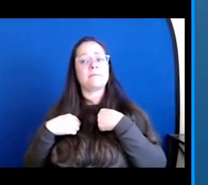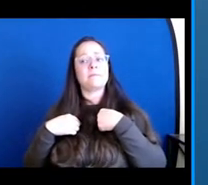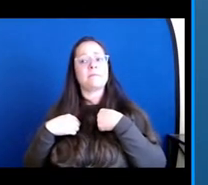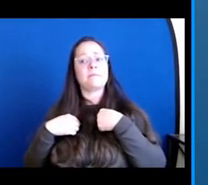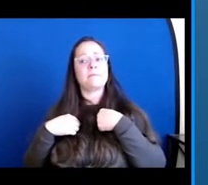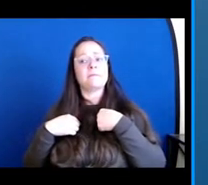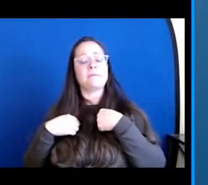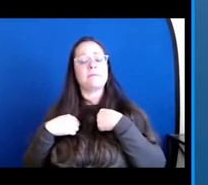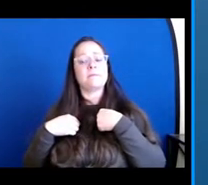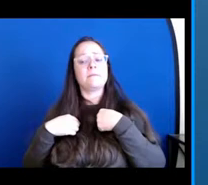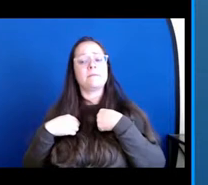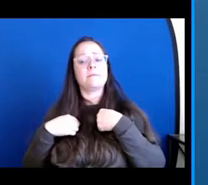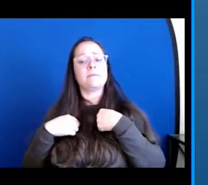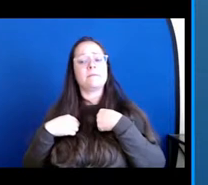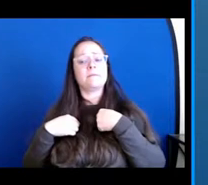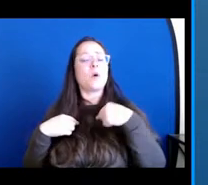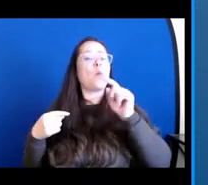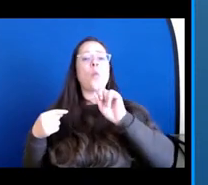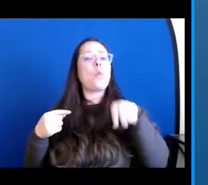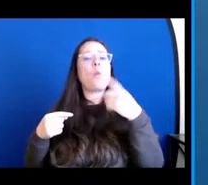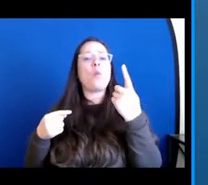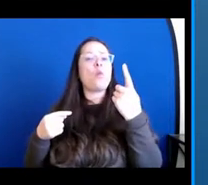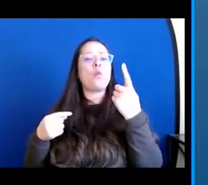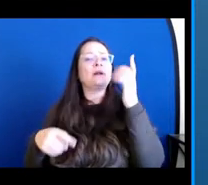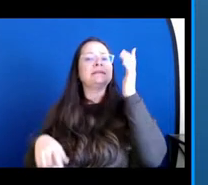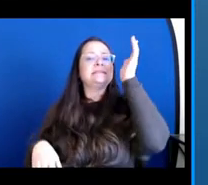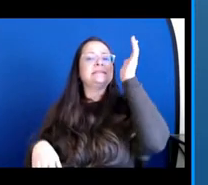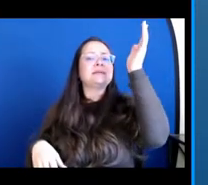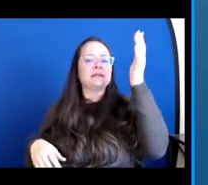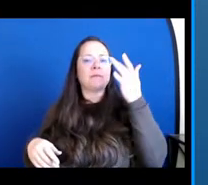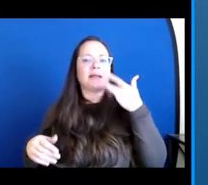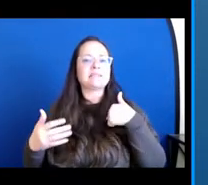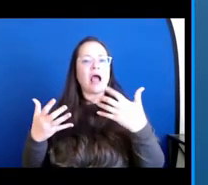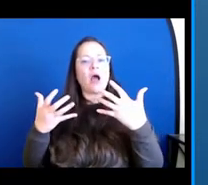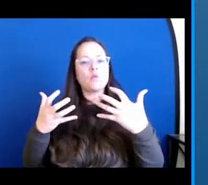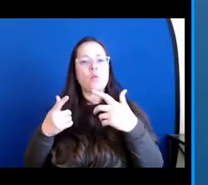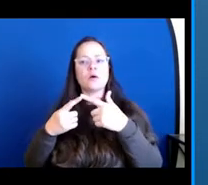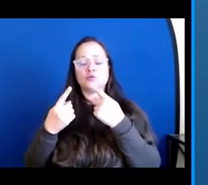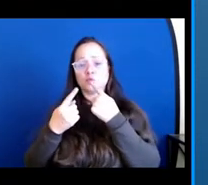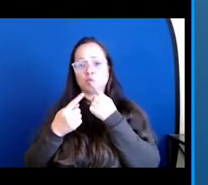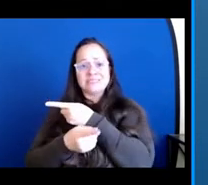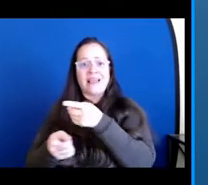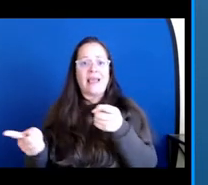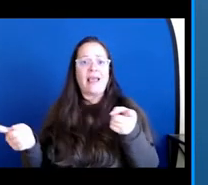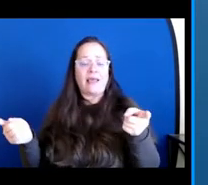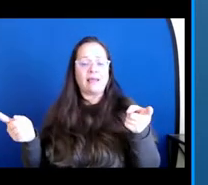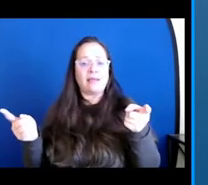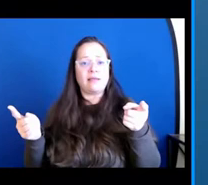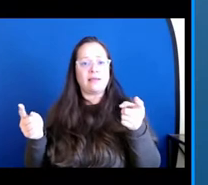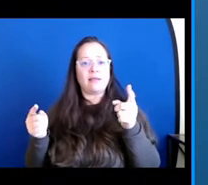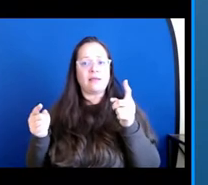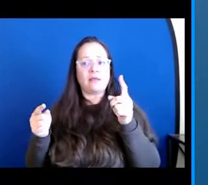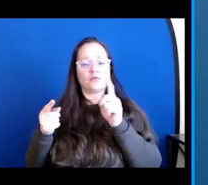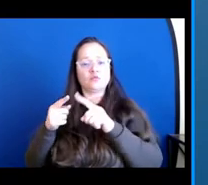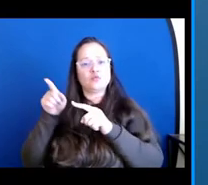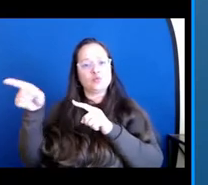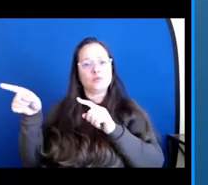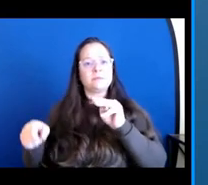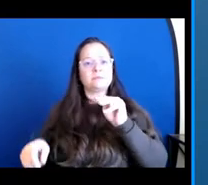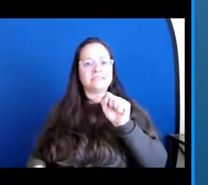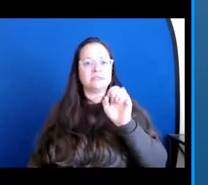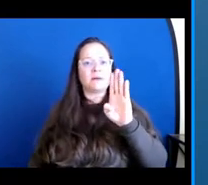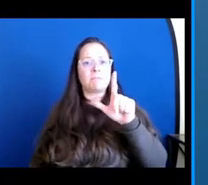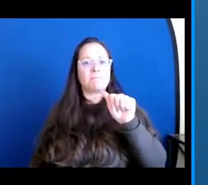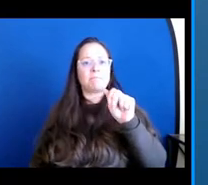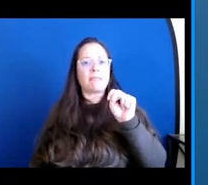only speaking because I want to say in response to what Ms Blanco said about